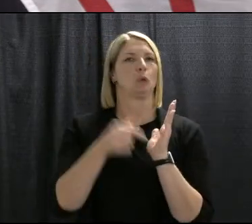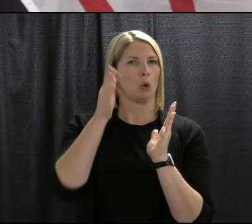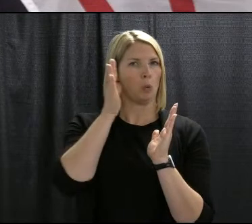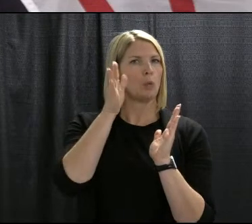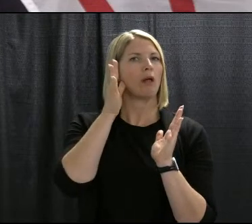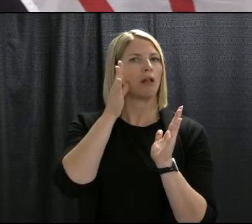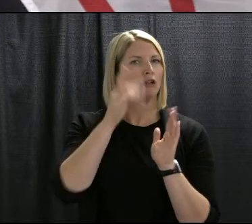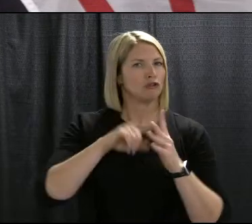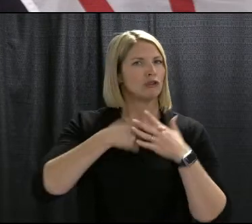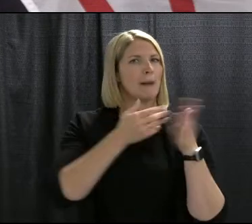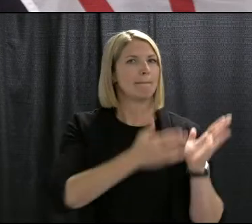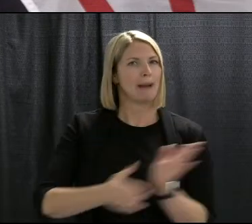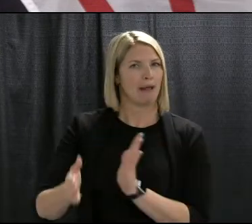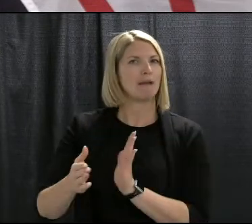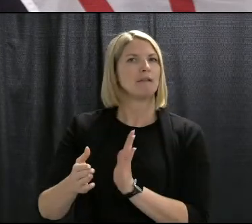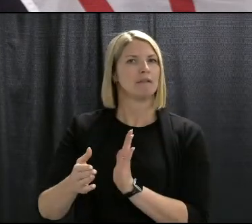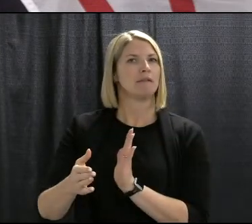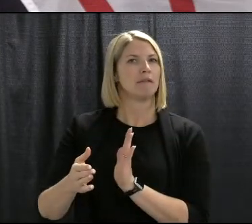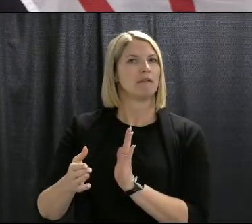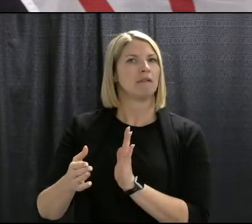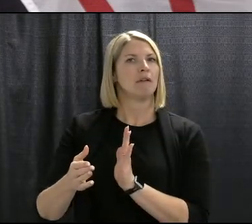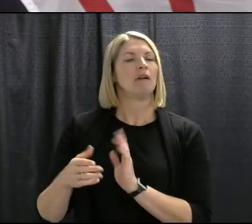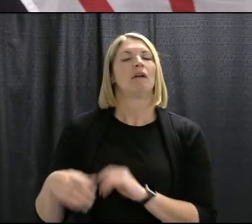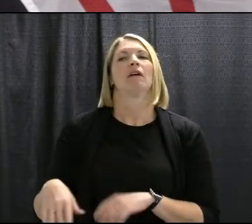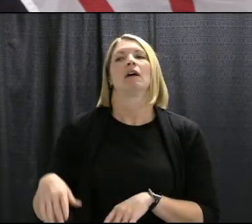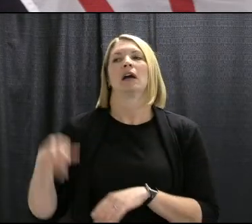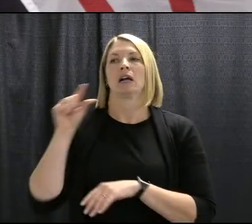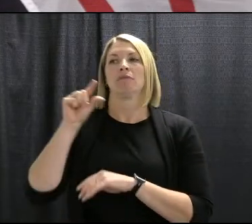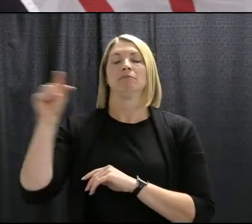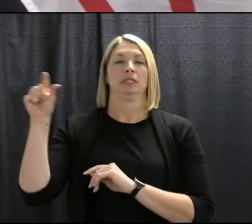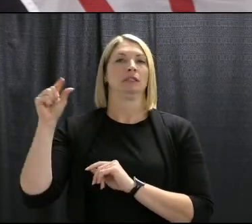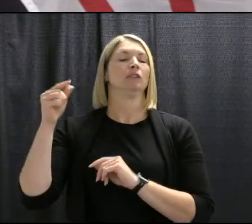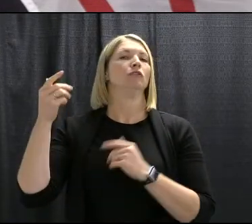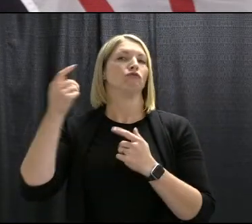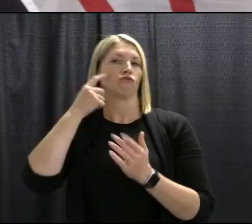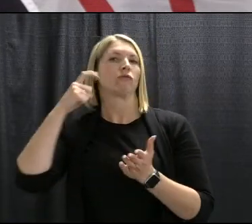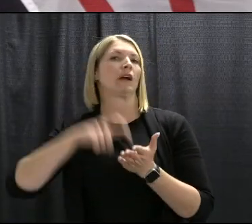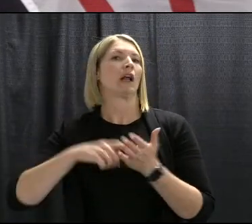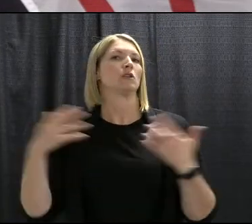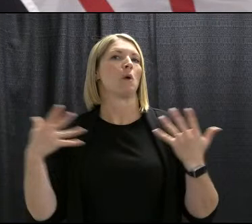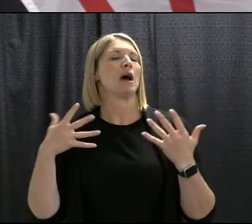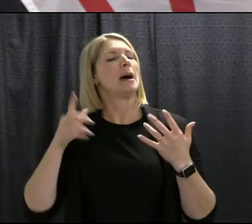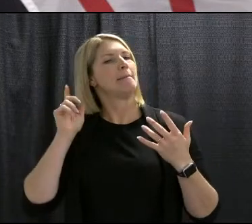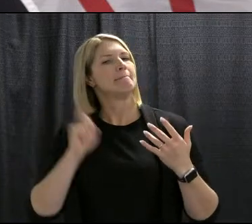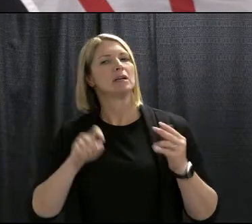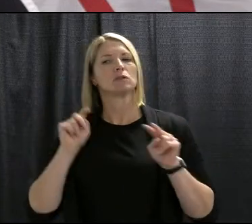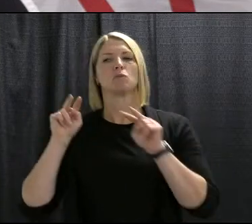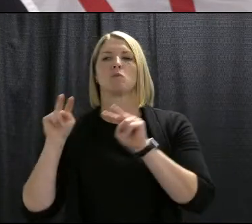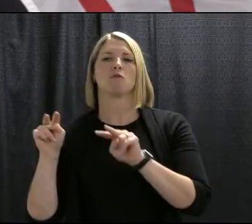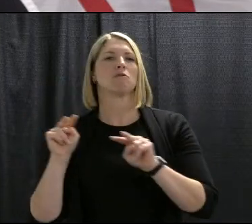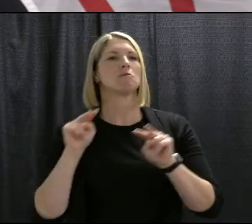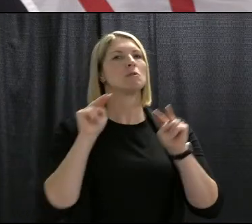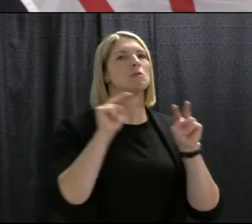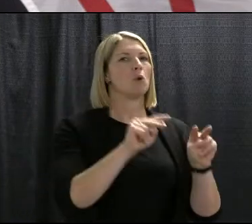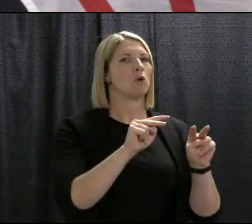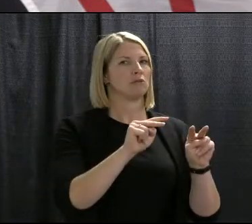government understands that accountability mechanisms are often as equal as important as the legislation that is being